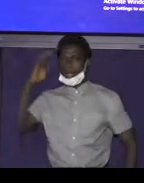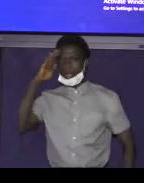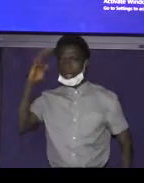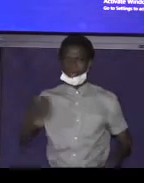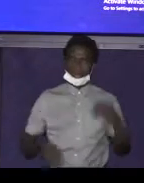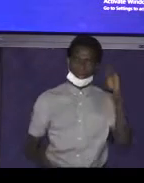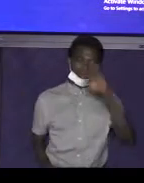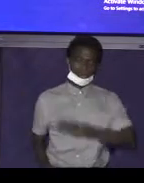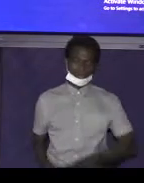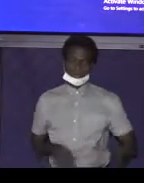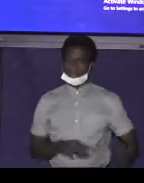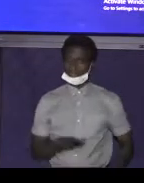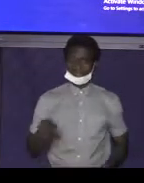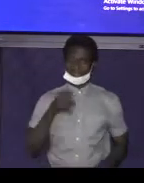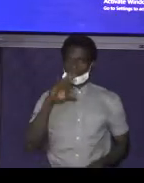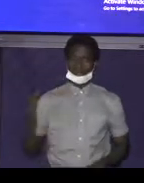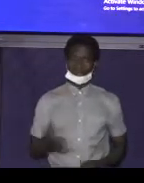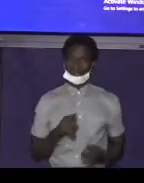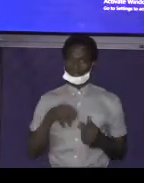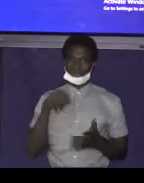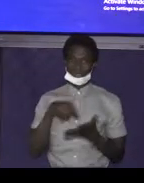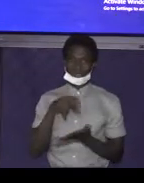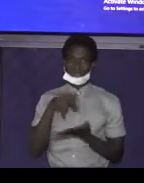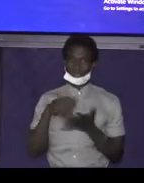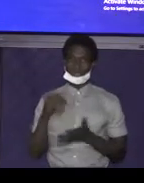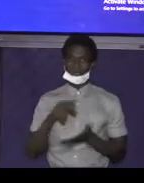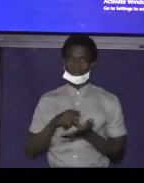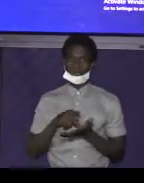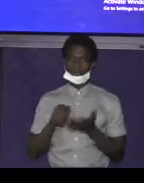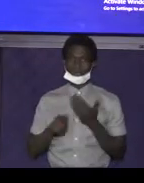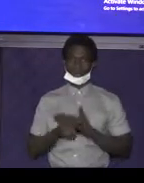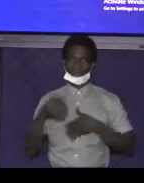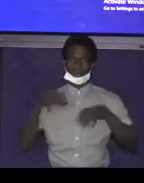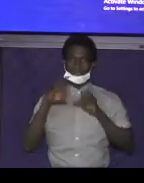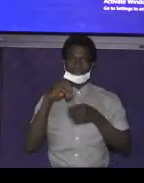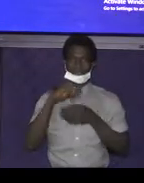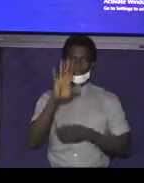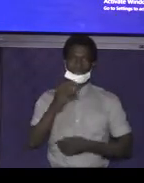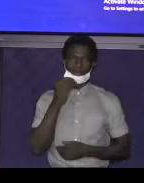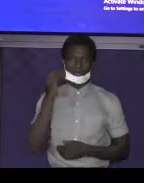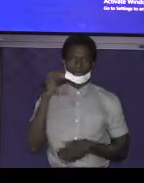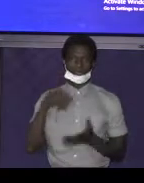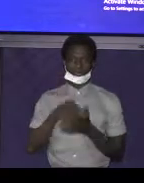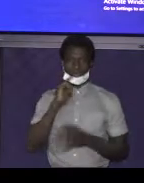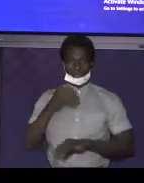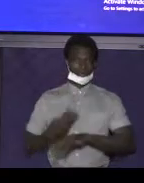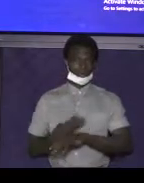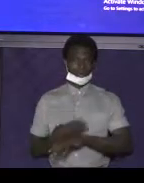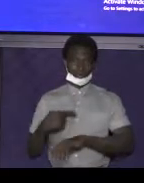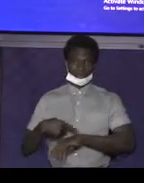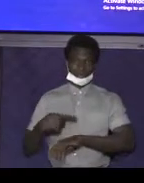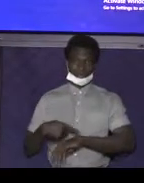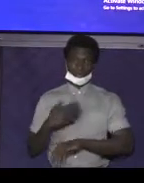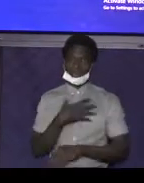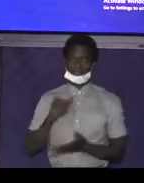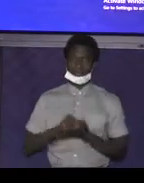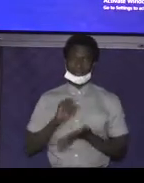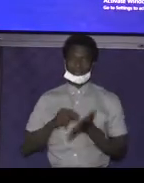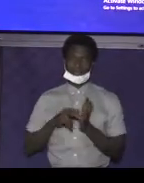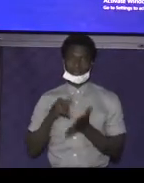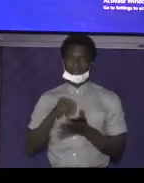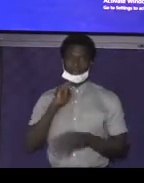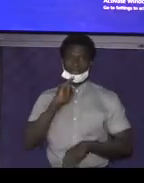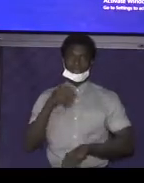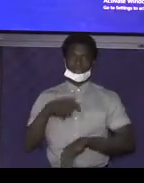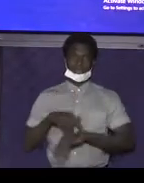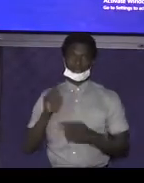Hello, children. You're welcome to this segment of the program, The Classroom in Your Home. It is mathematics time, and that means it is